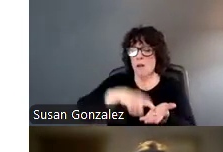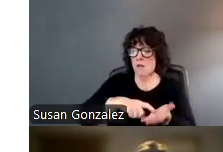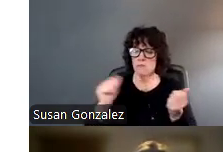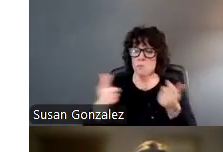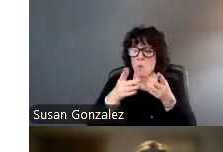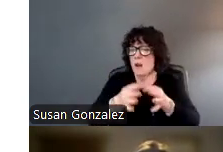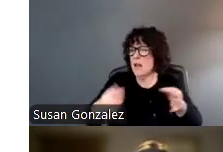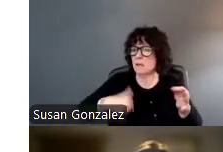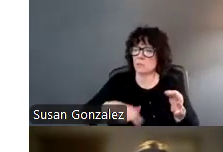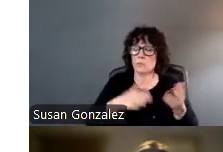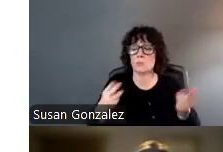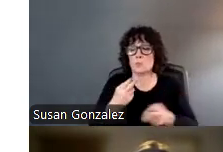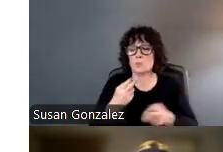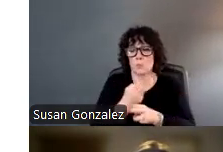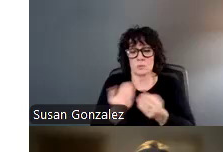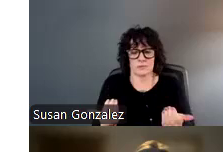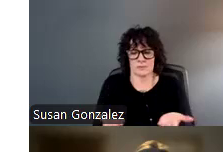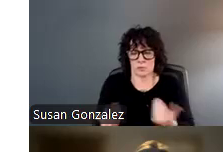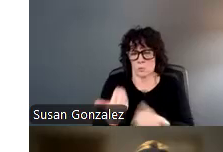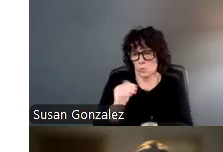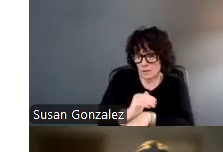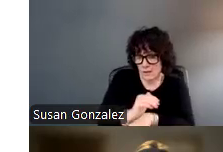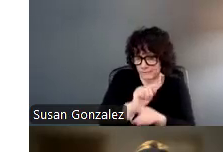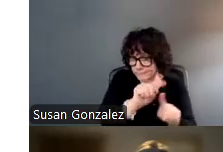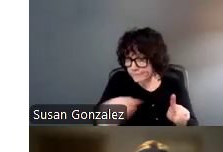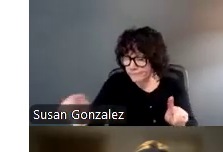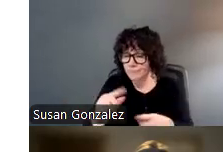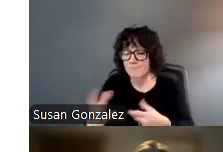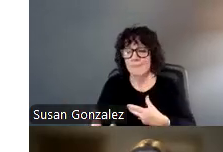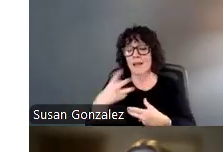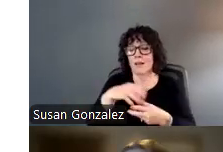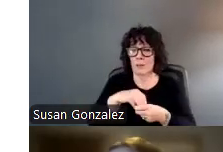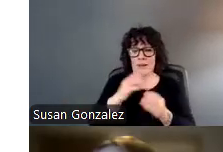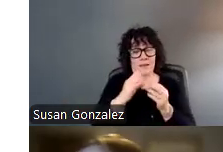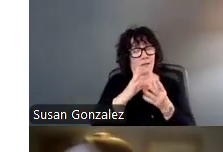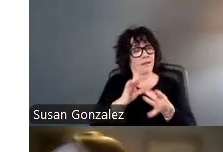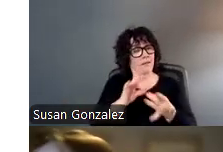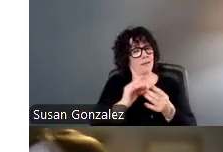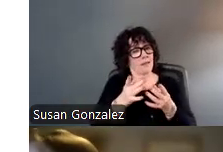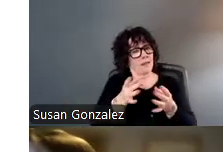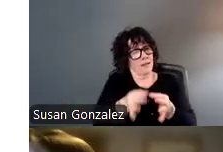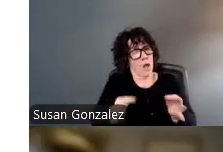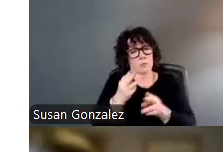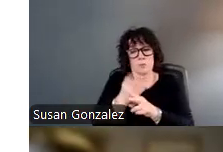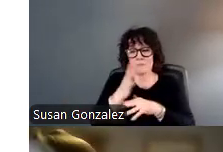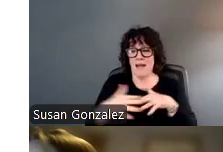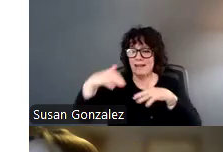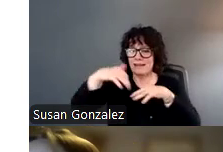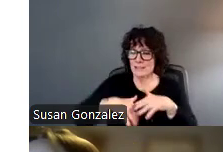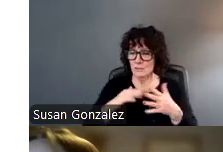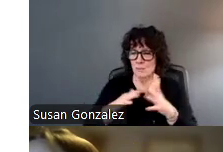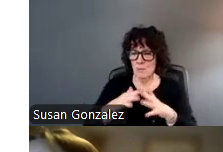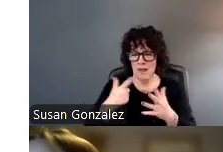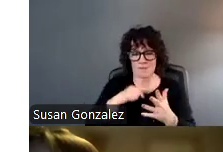inhabits. We welcome the use of languages other than those we're interpreting today. Please